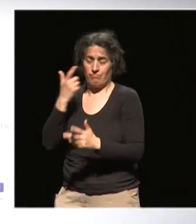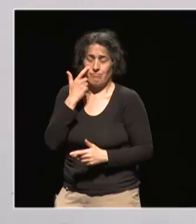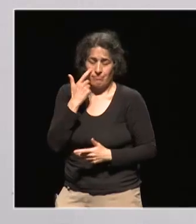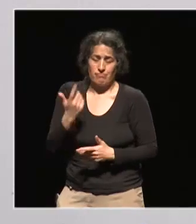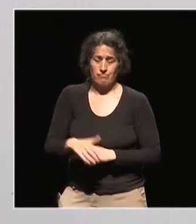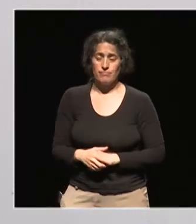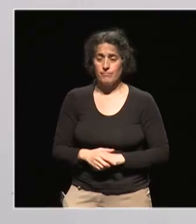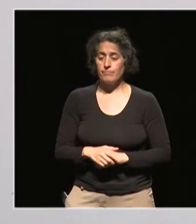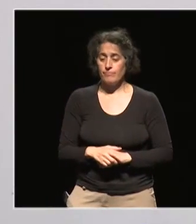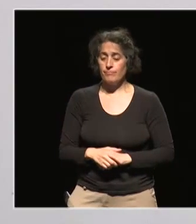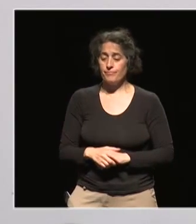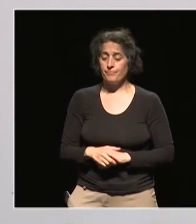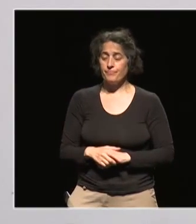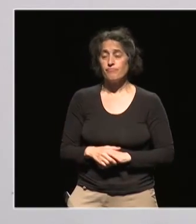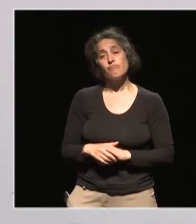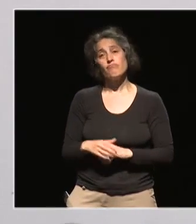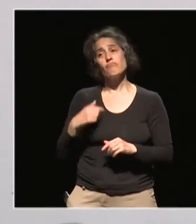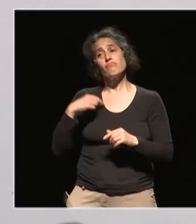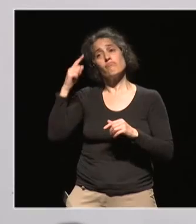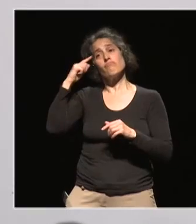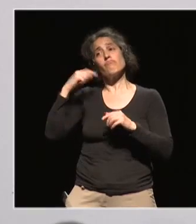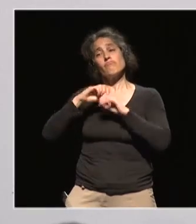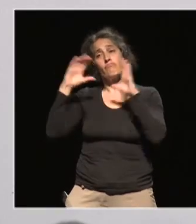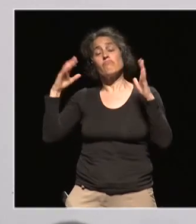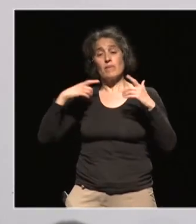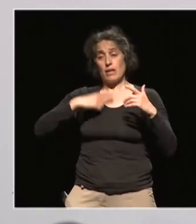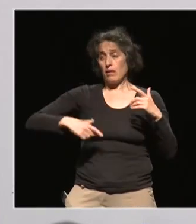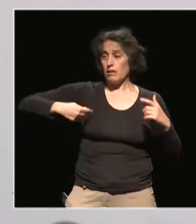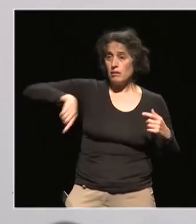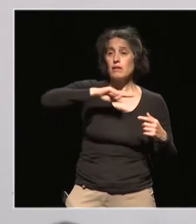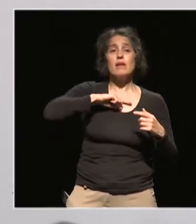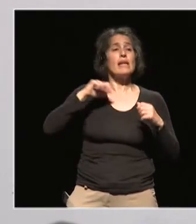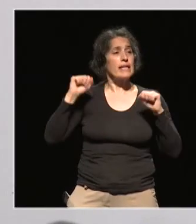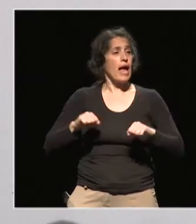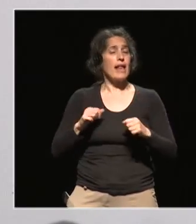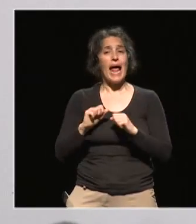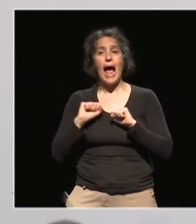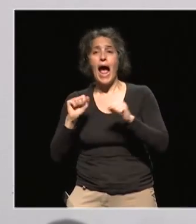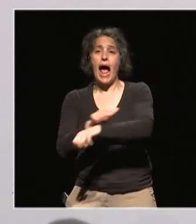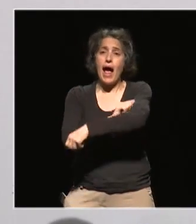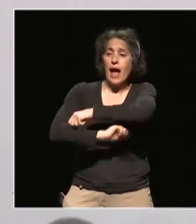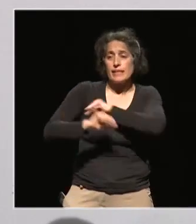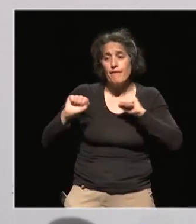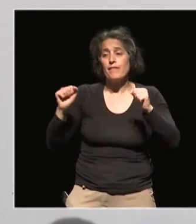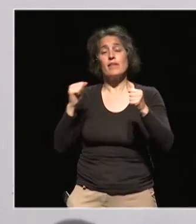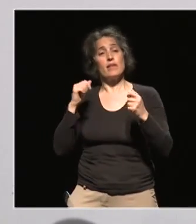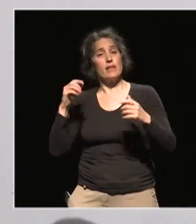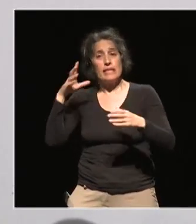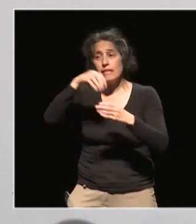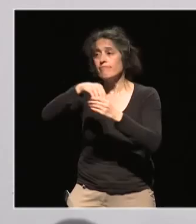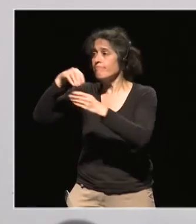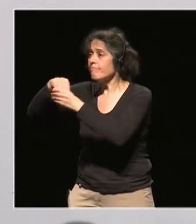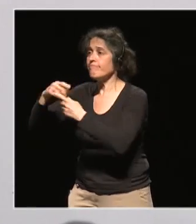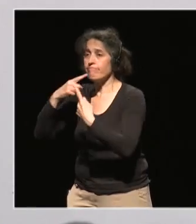best thing that we can do is, yes, we can actively participate in any of the forums, share our experiences, but it is only when you